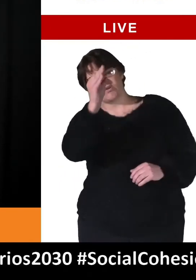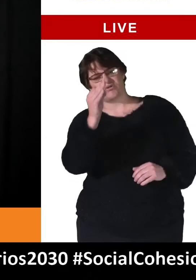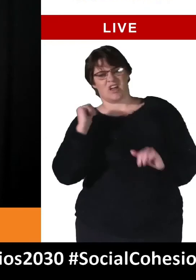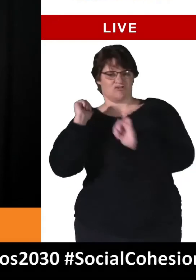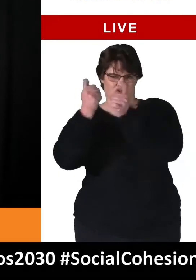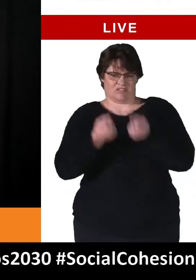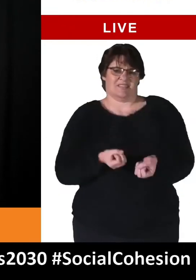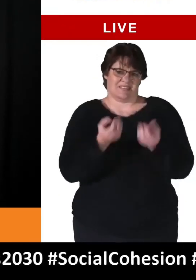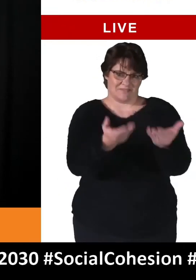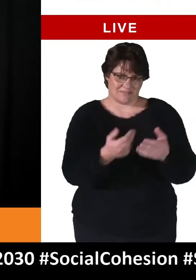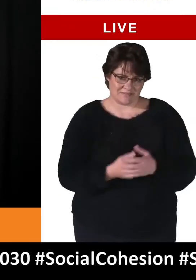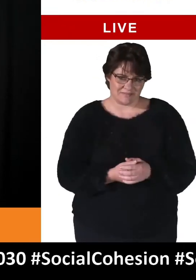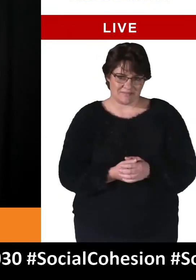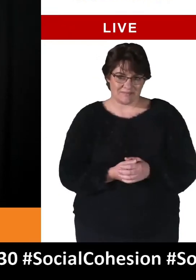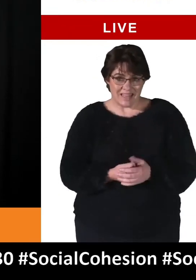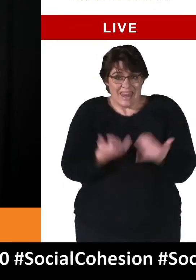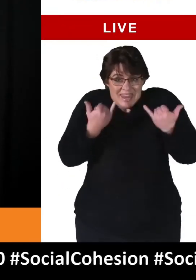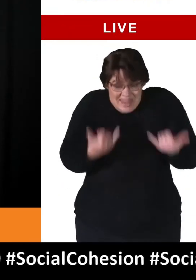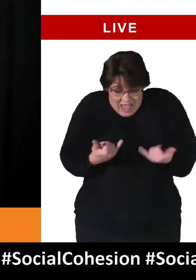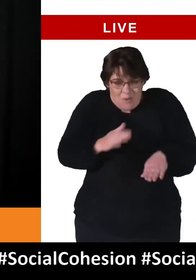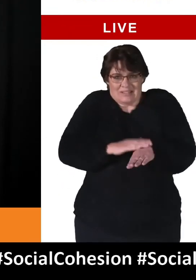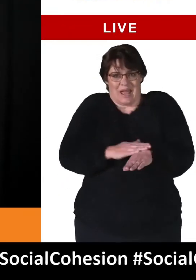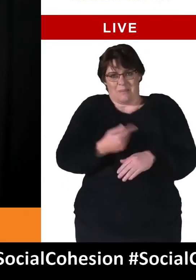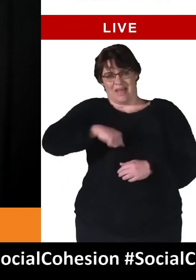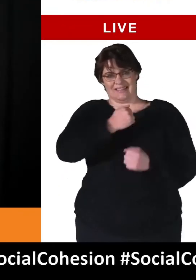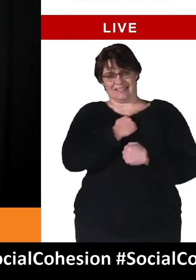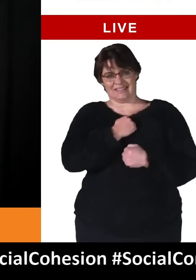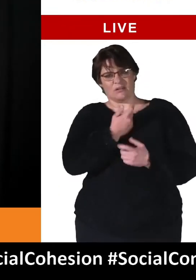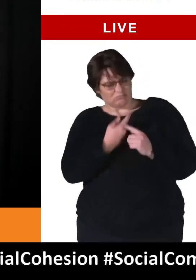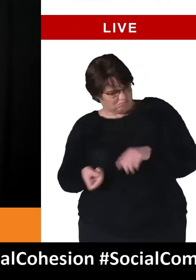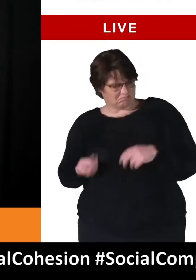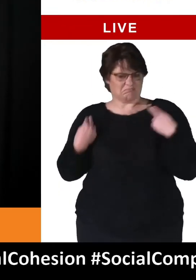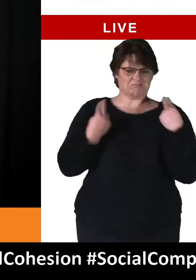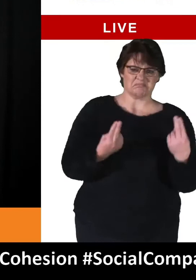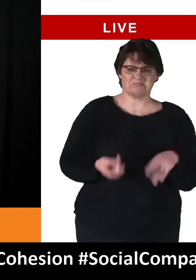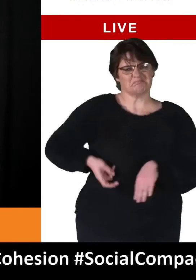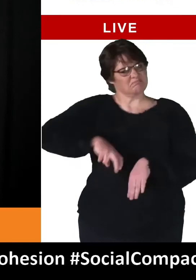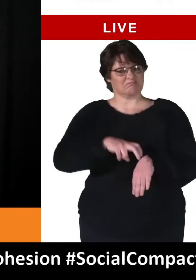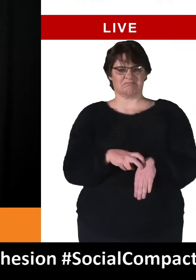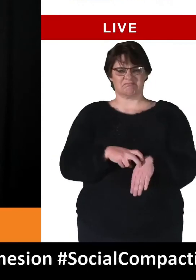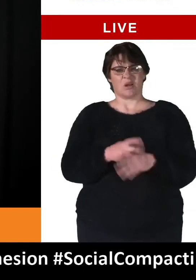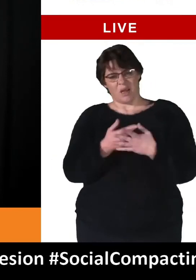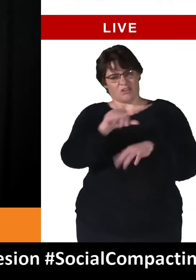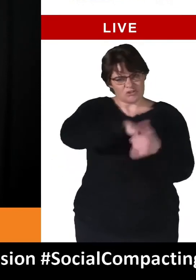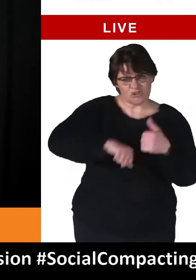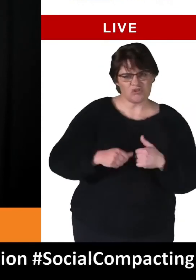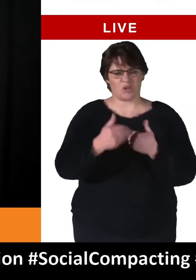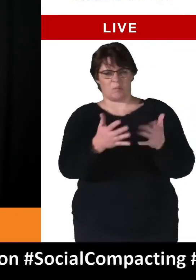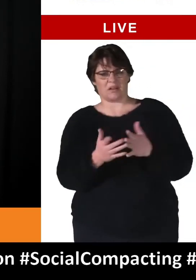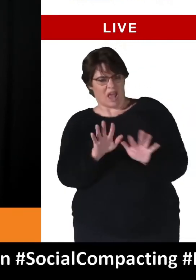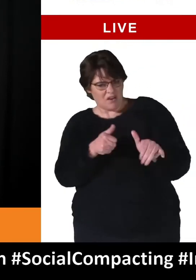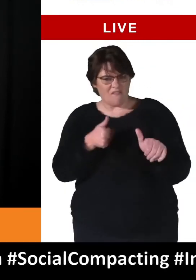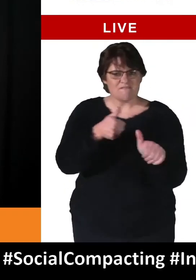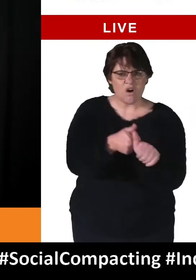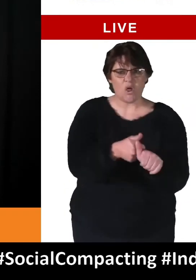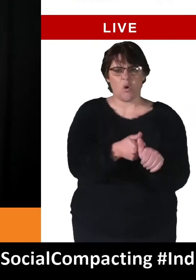generations. This is our moment to step up and make the social compact and follow the